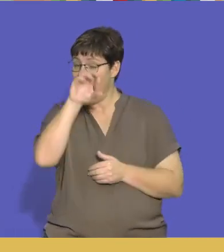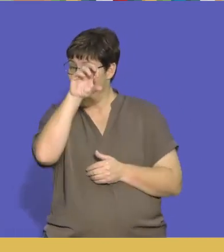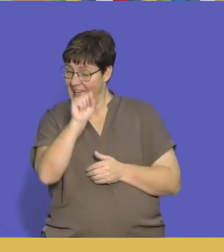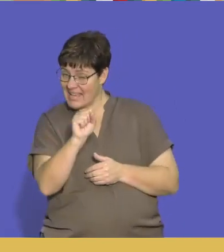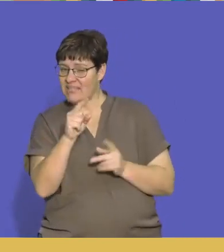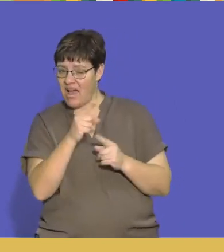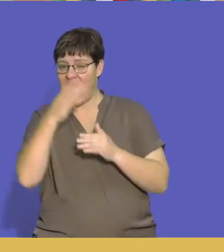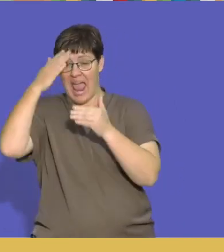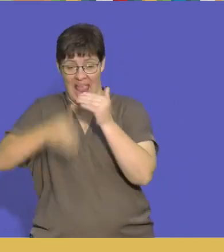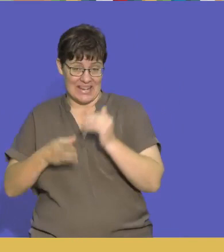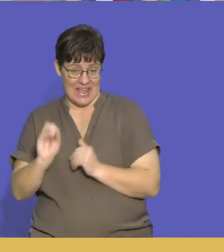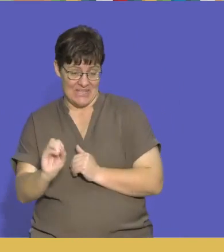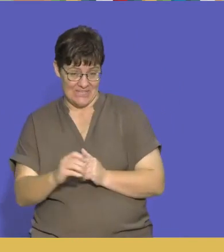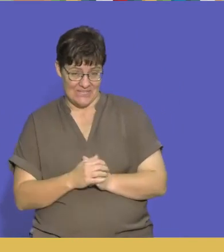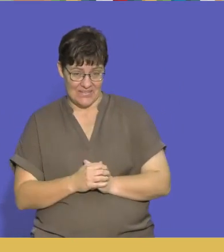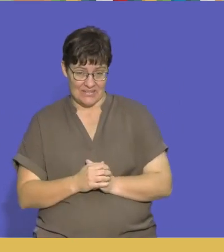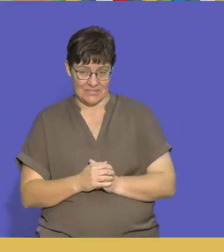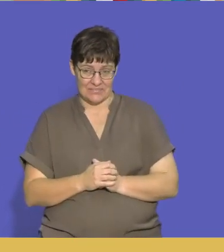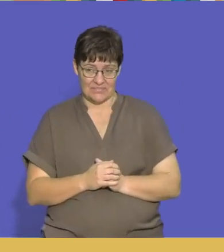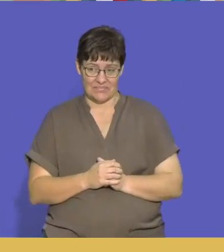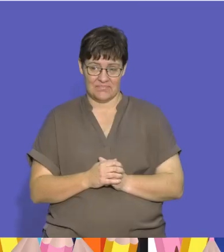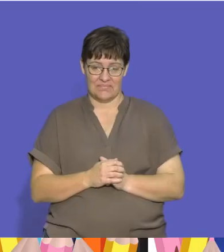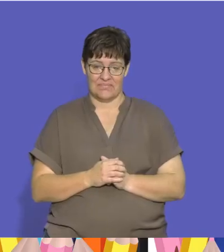S sound is at the end.